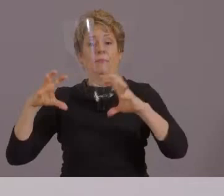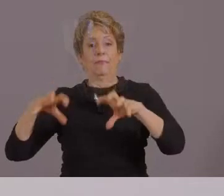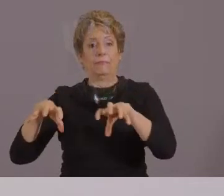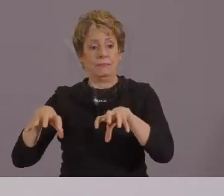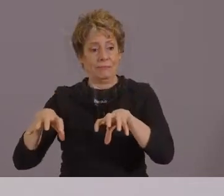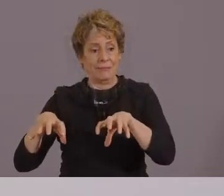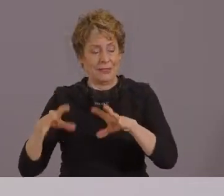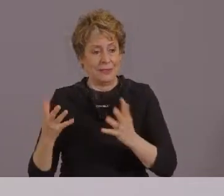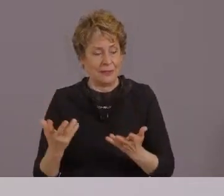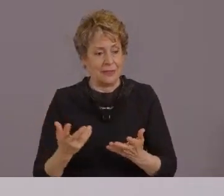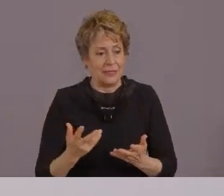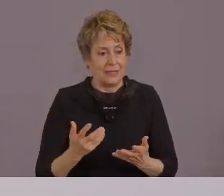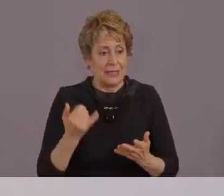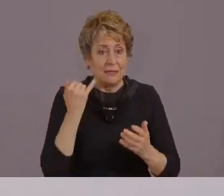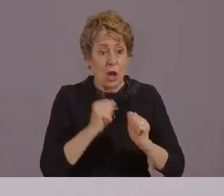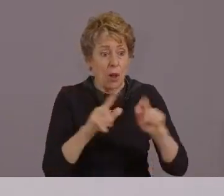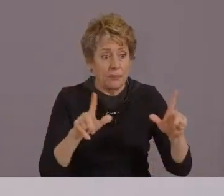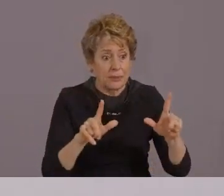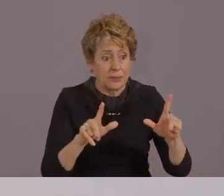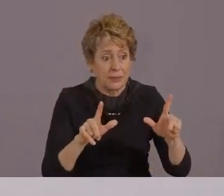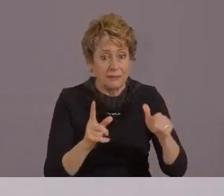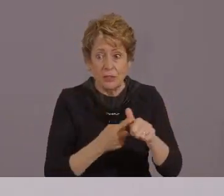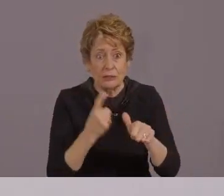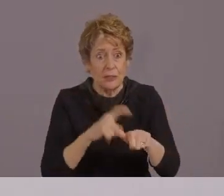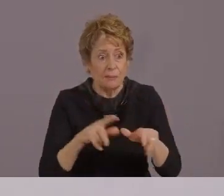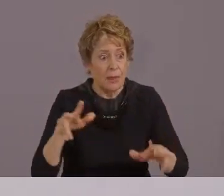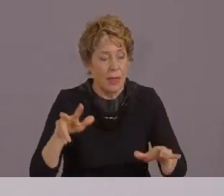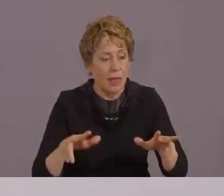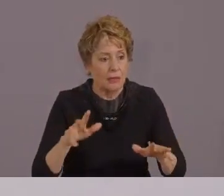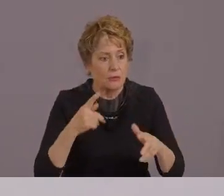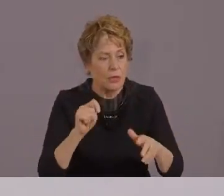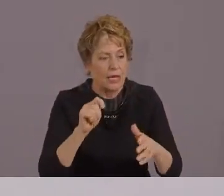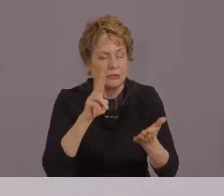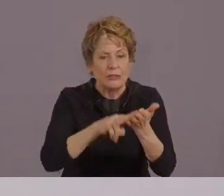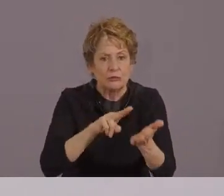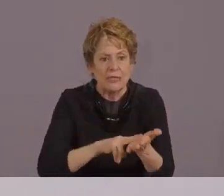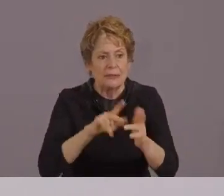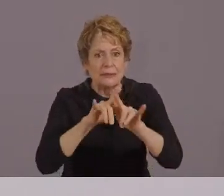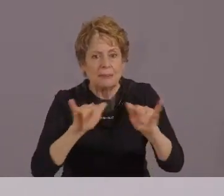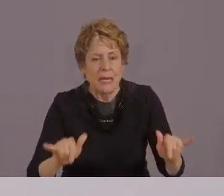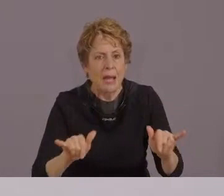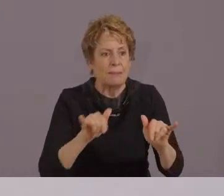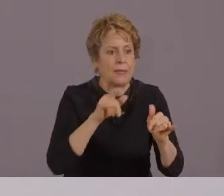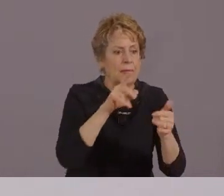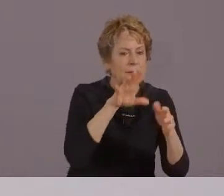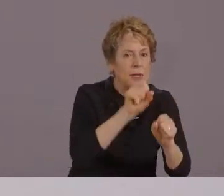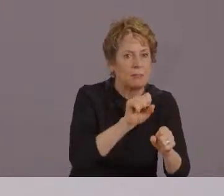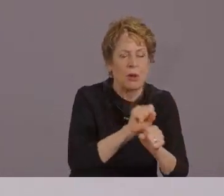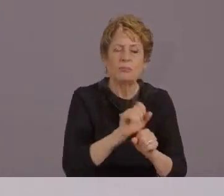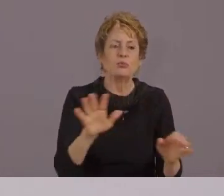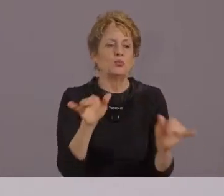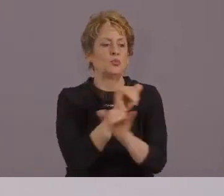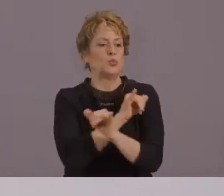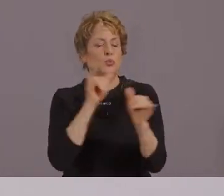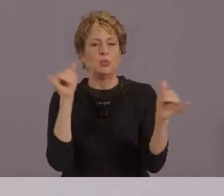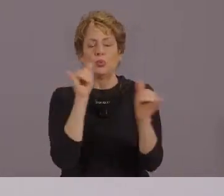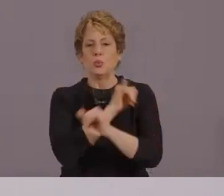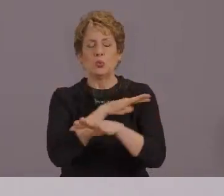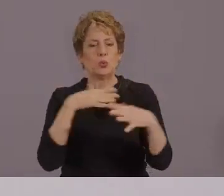of your information. That will just help, and you'll be a little bit more familiar with the website and how it